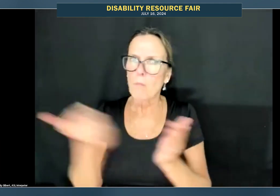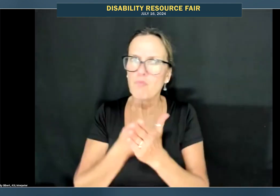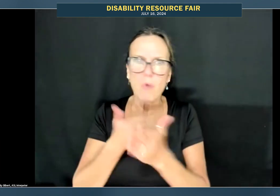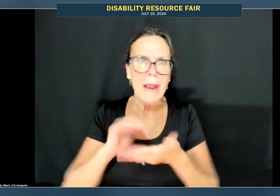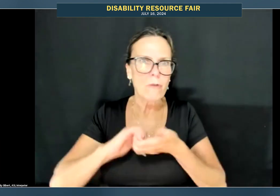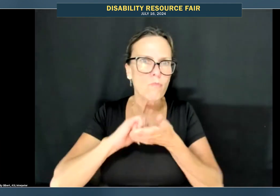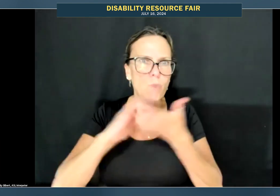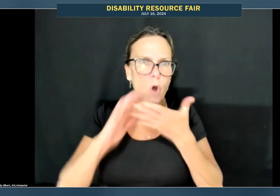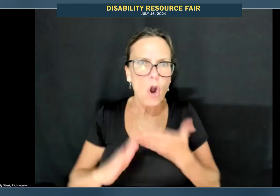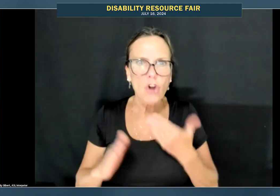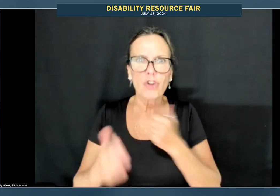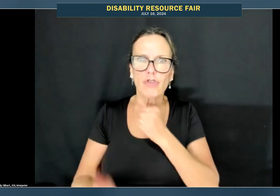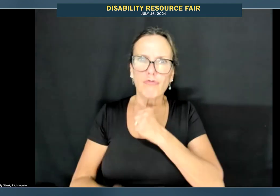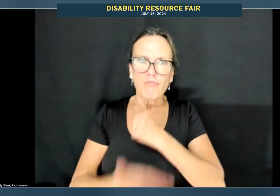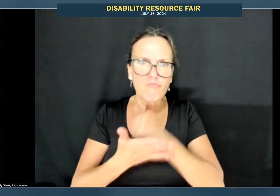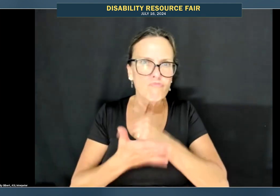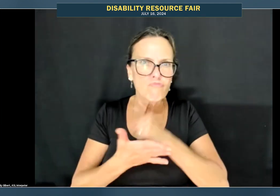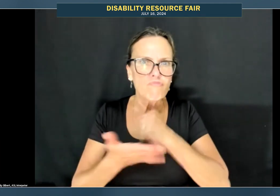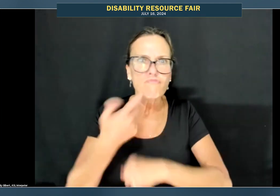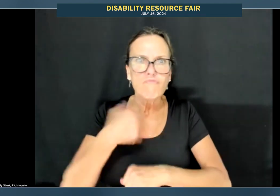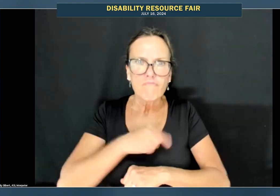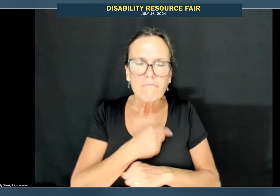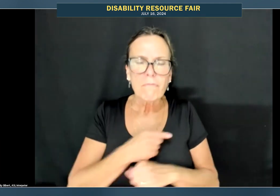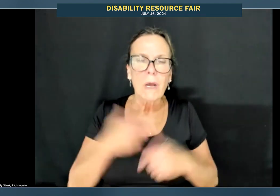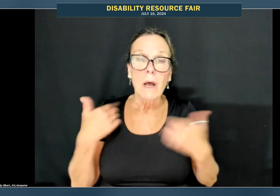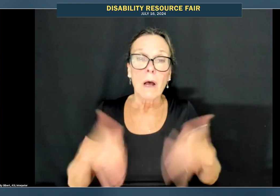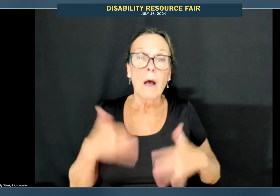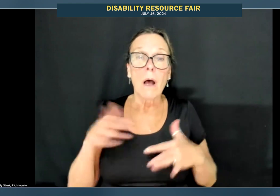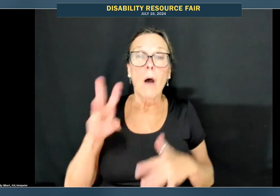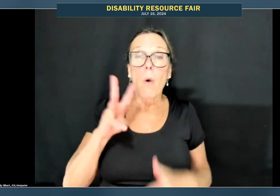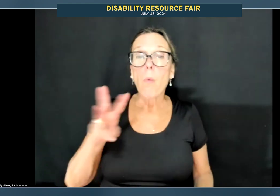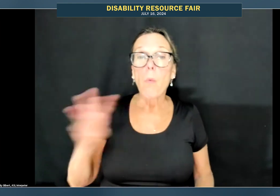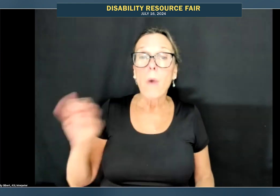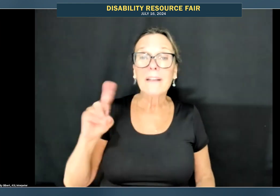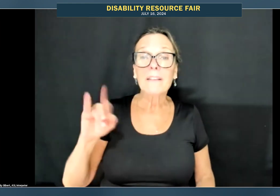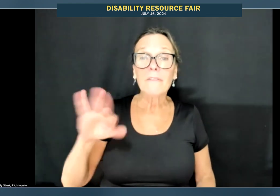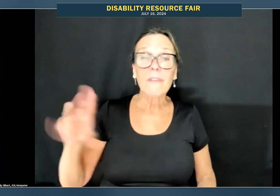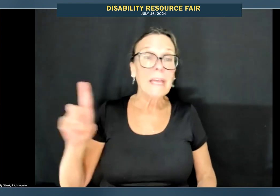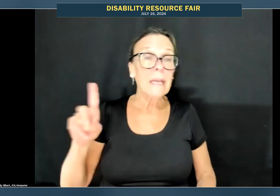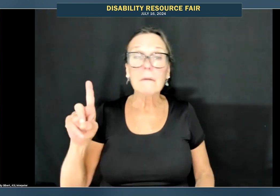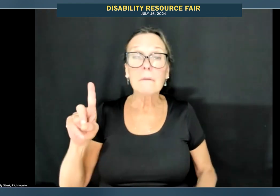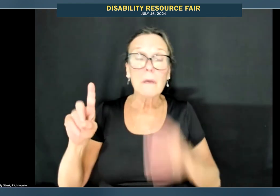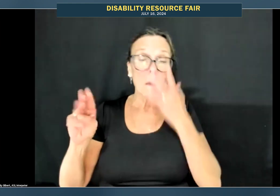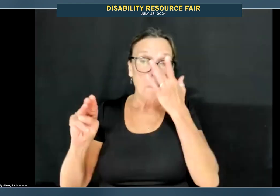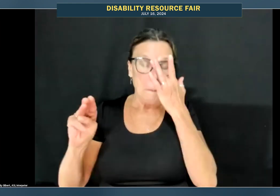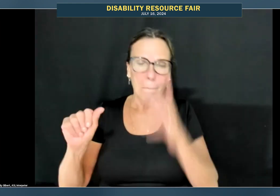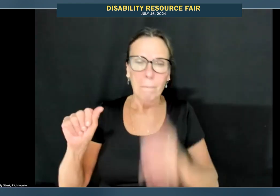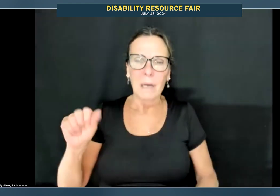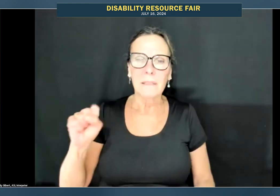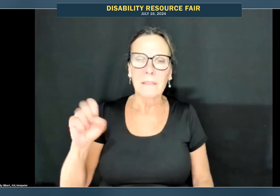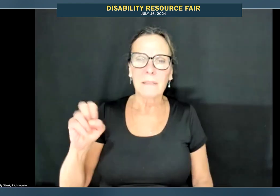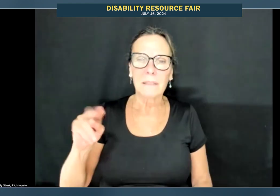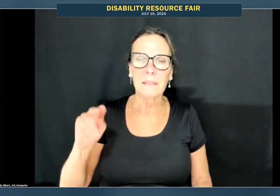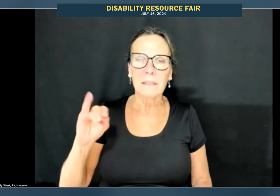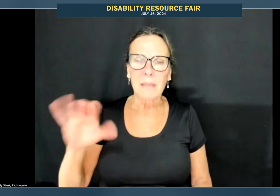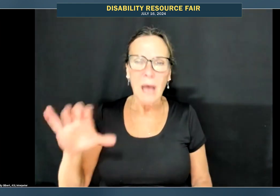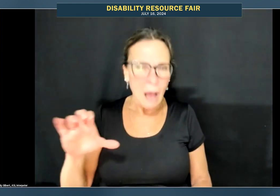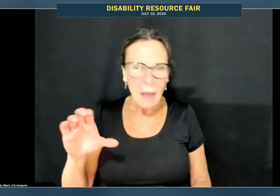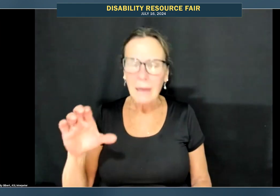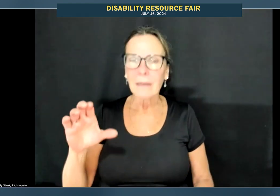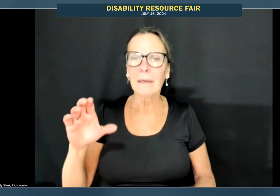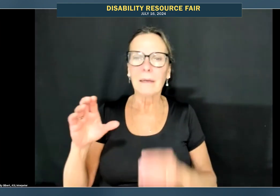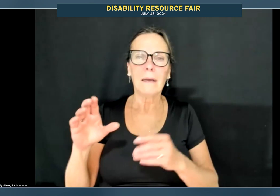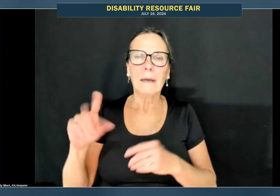whole scheme that we're doing in a scheme of things. The Westfield Masonic Temple is another resource. And then Stavros, who I guess is